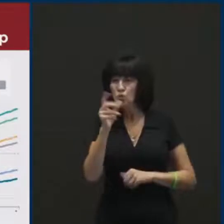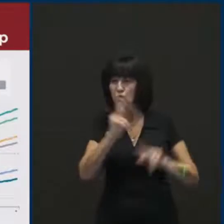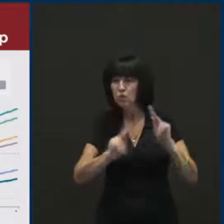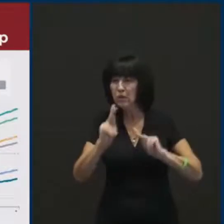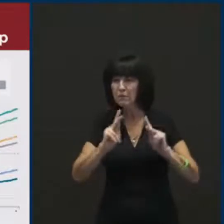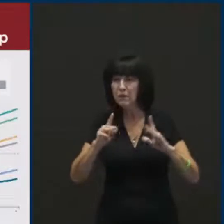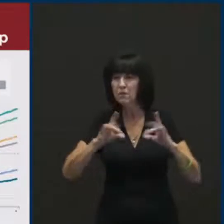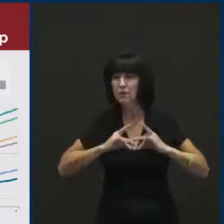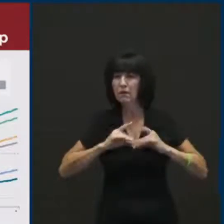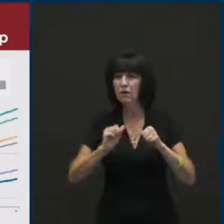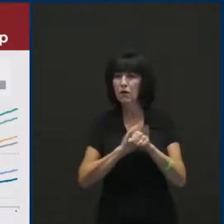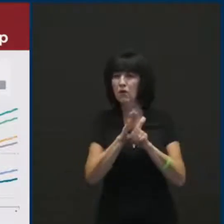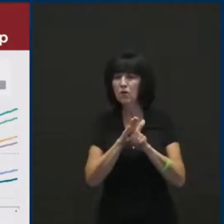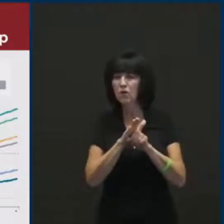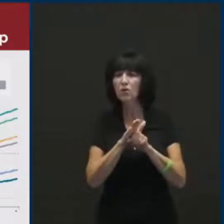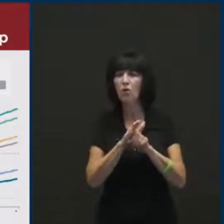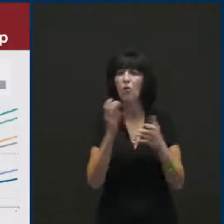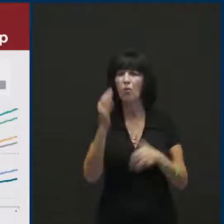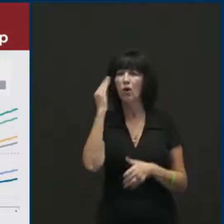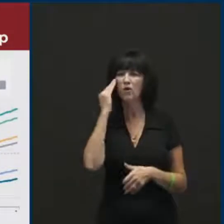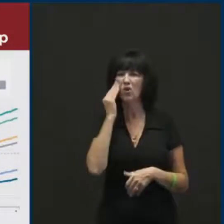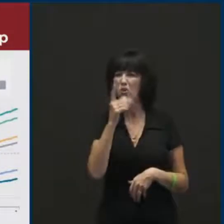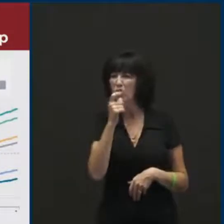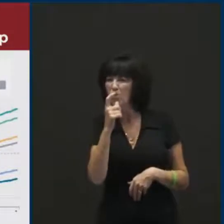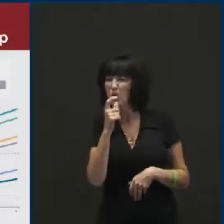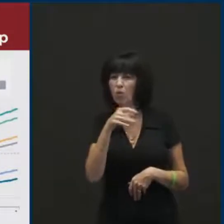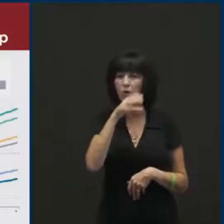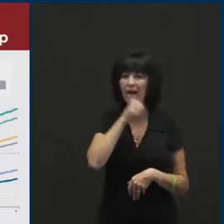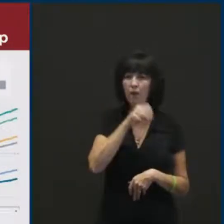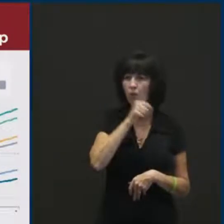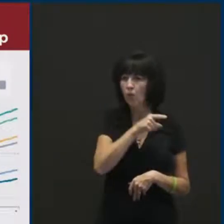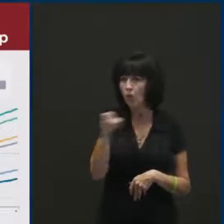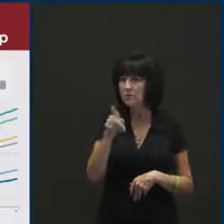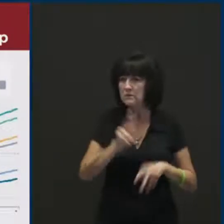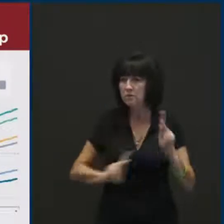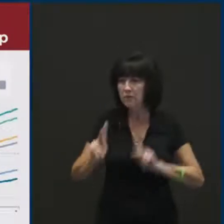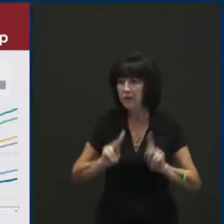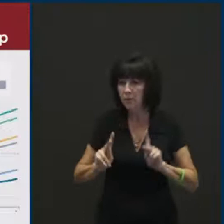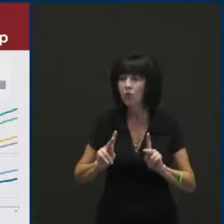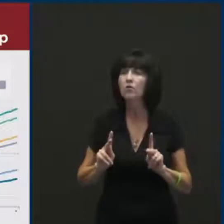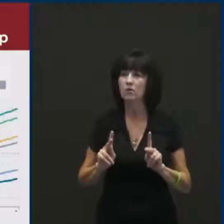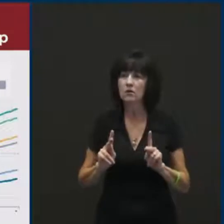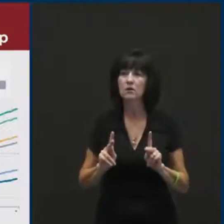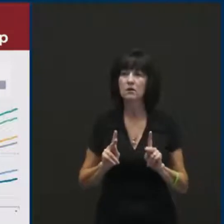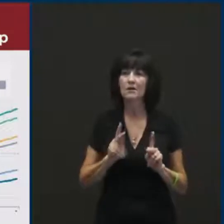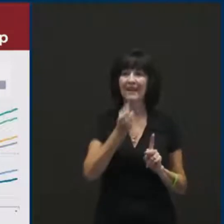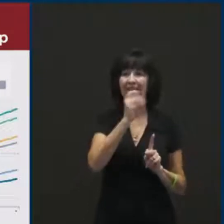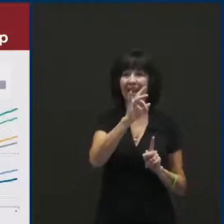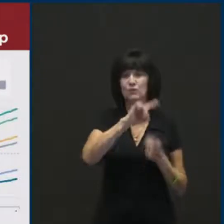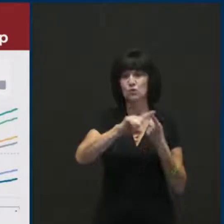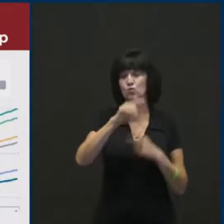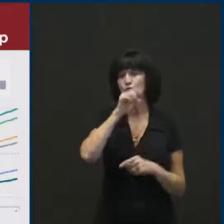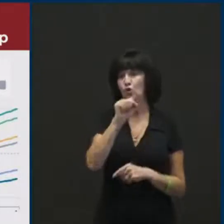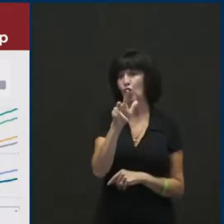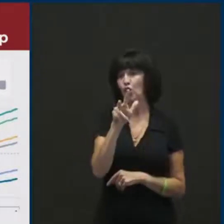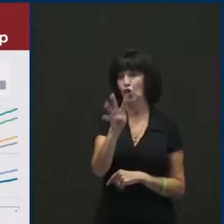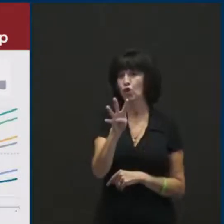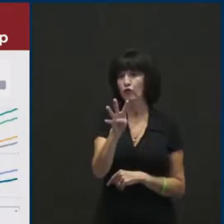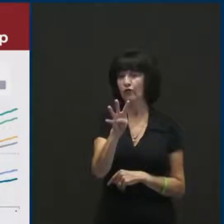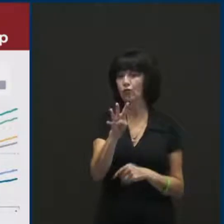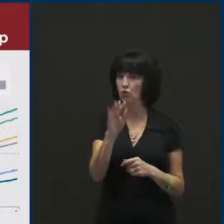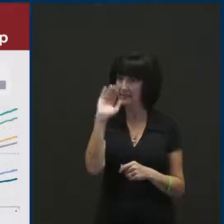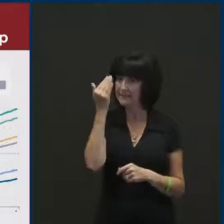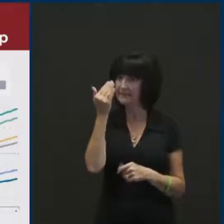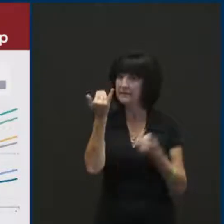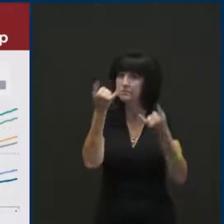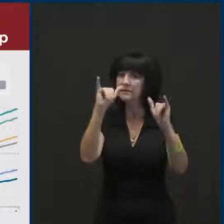age group, continue to see that young adult age group from 18 years old to 34. That continues